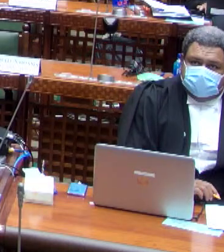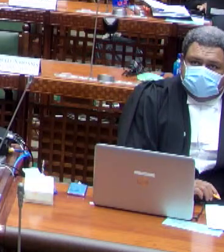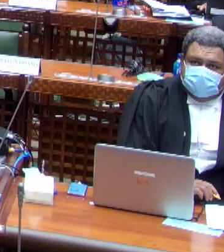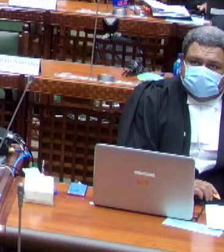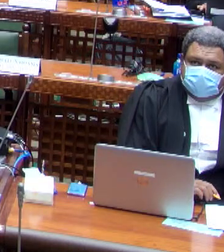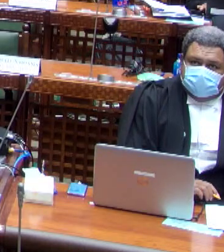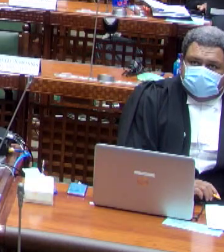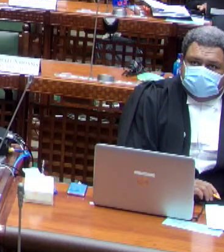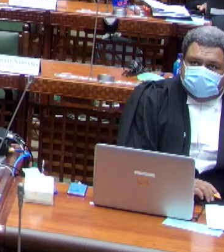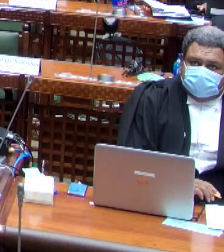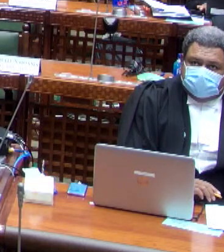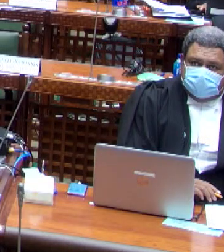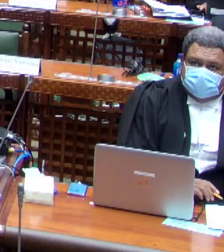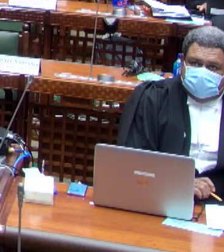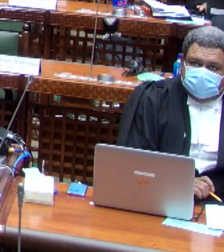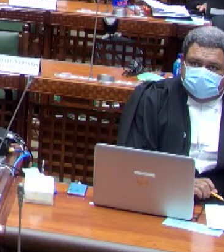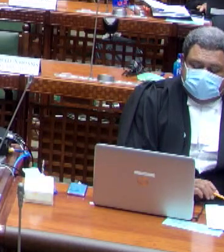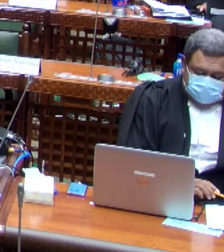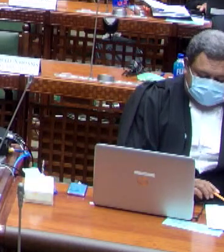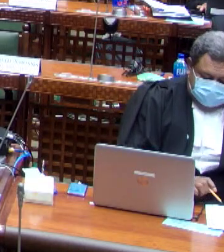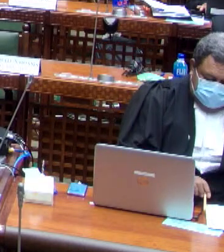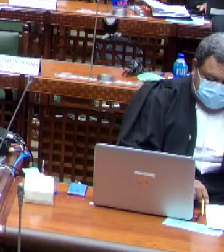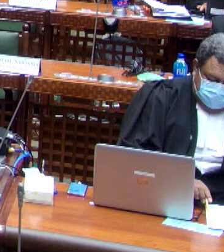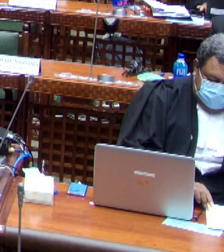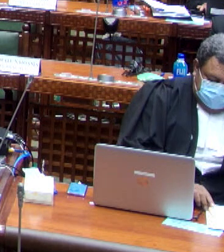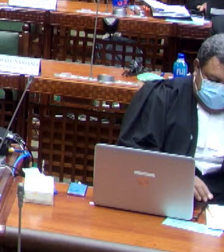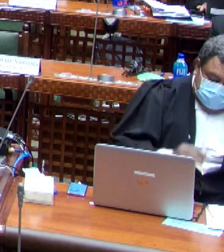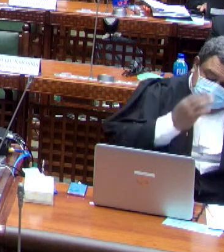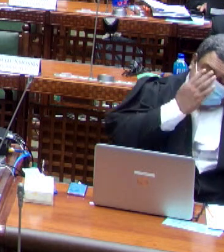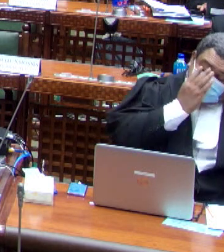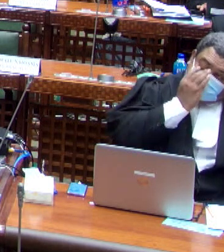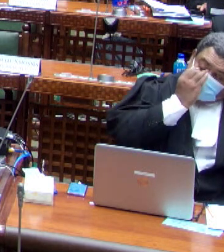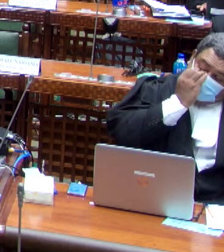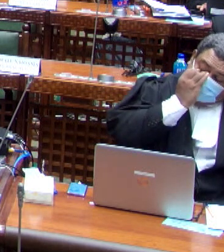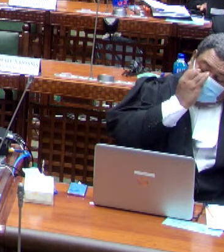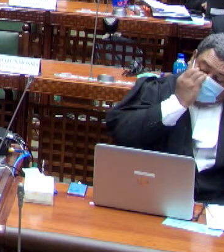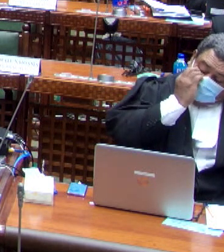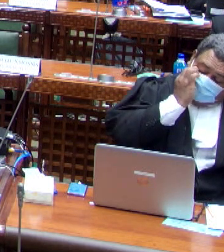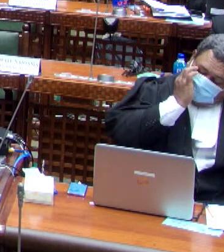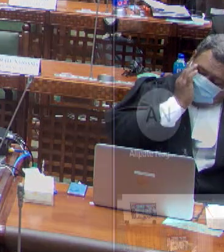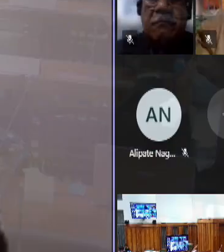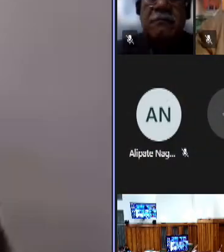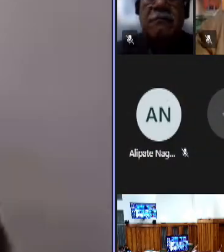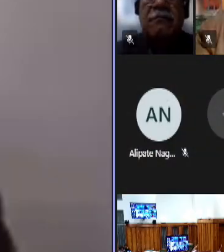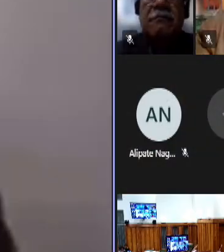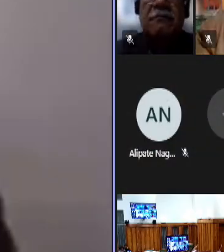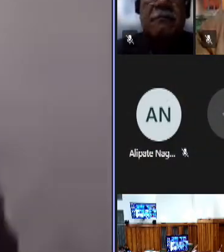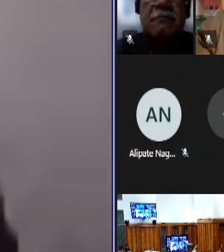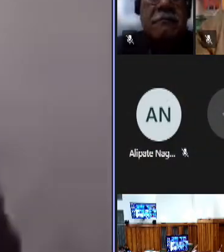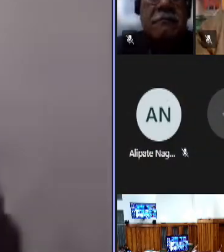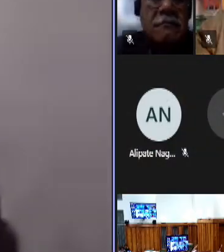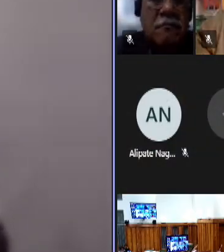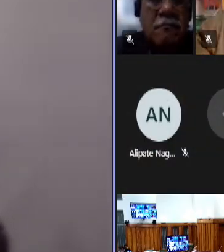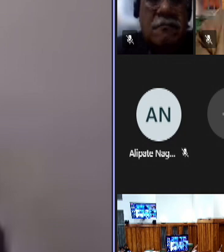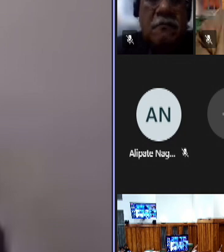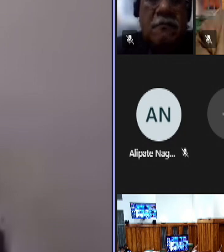allowing me to take the floor to deliver my statement in support of the 2021-2022 national budget. Mr. Speaker, Sir, right at